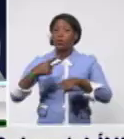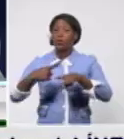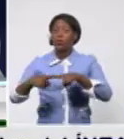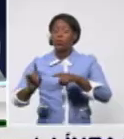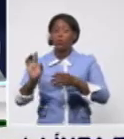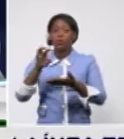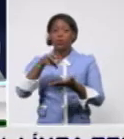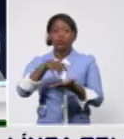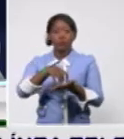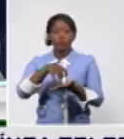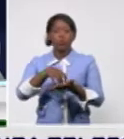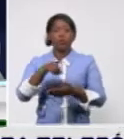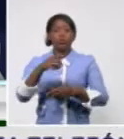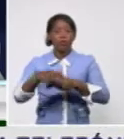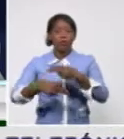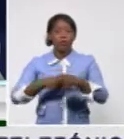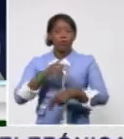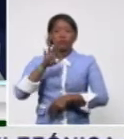626 in Havana's,